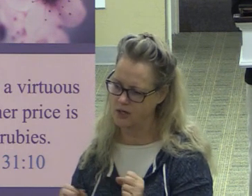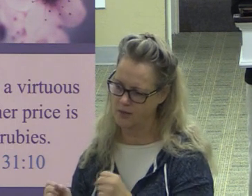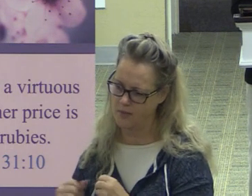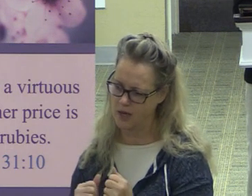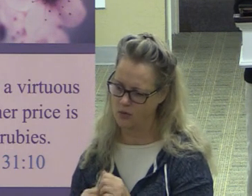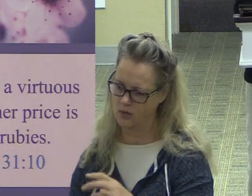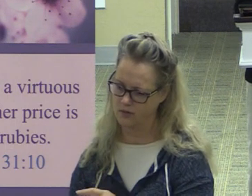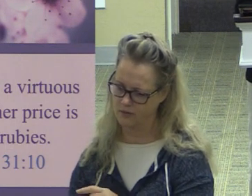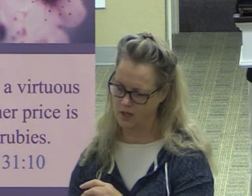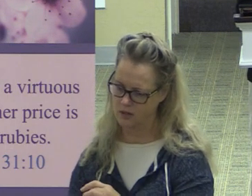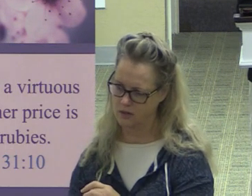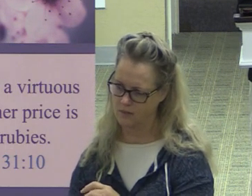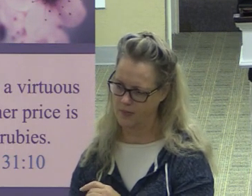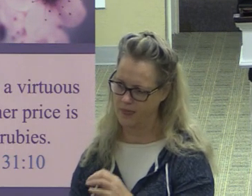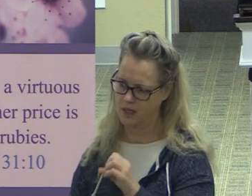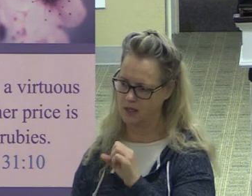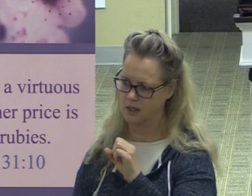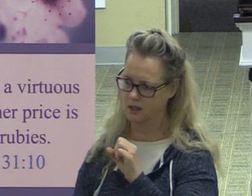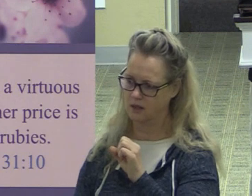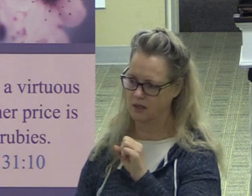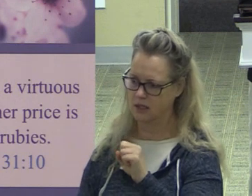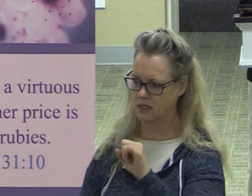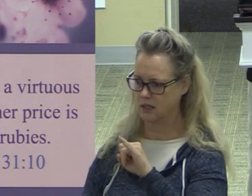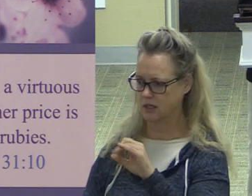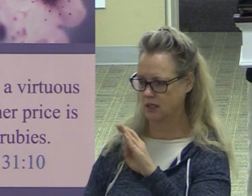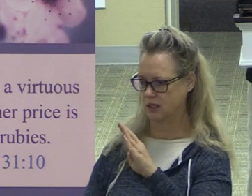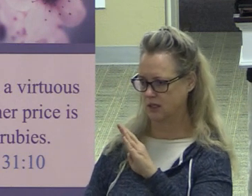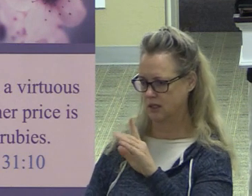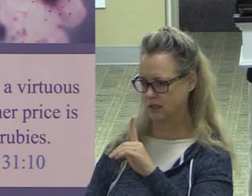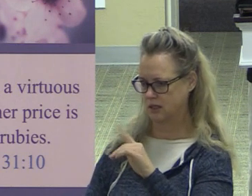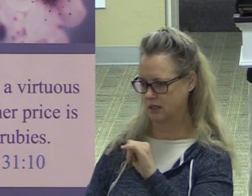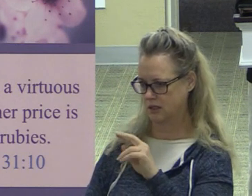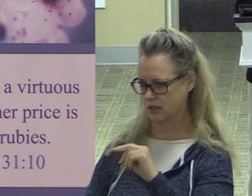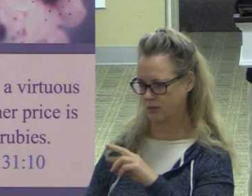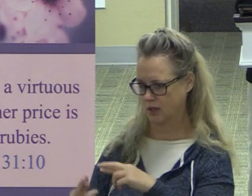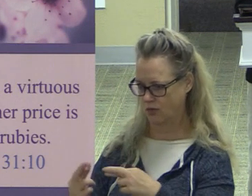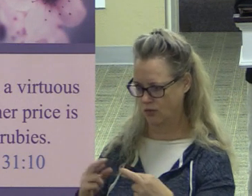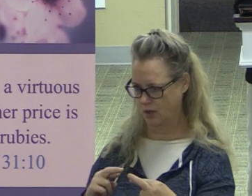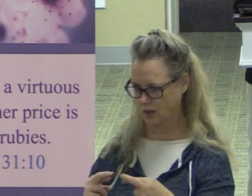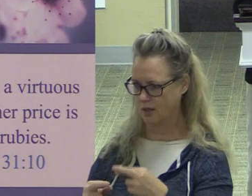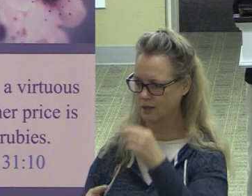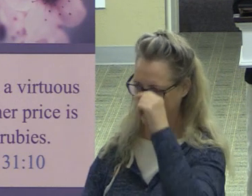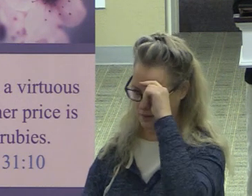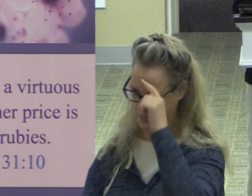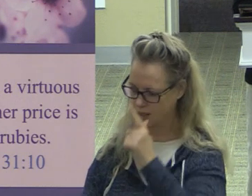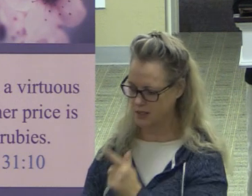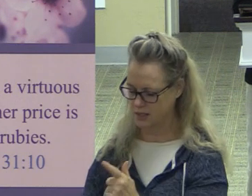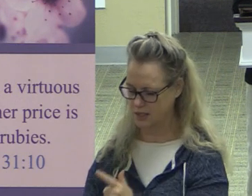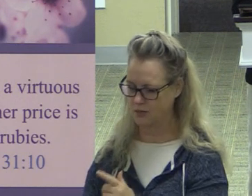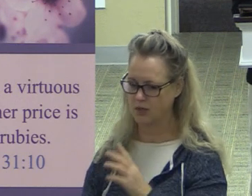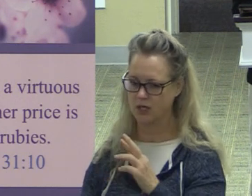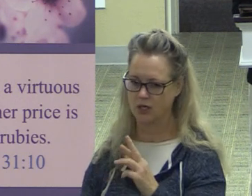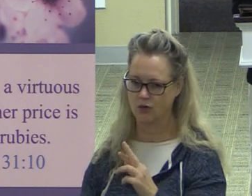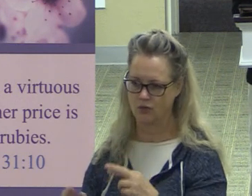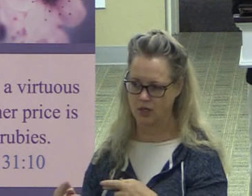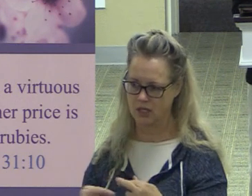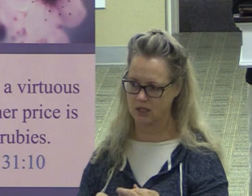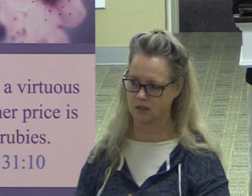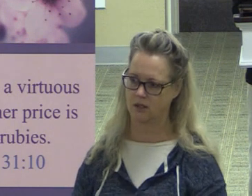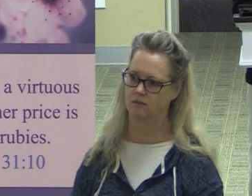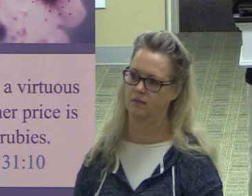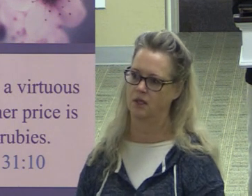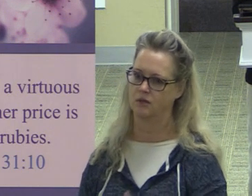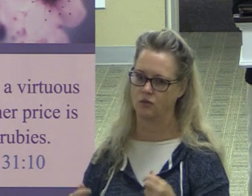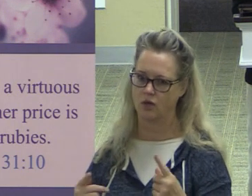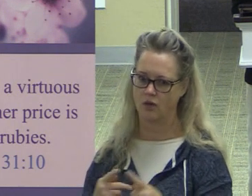relationships, well, that's a hard one. You know, when you're growing up and your siblings get the best of you, oh man, that's one of the